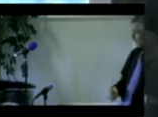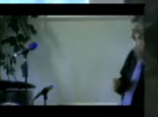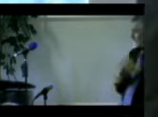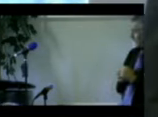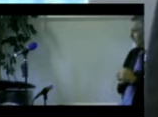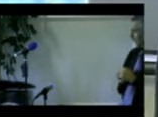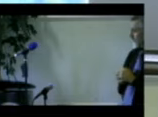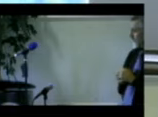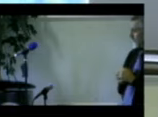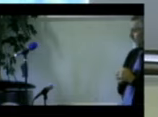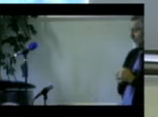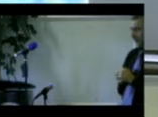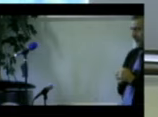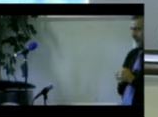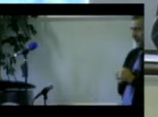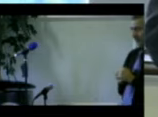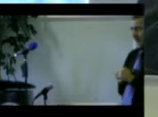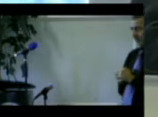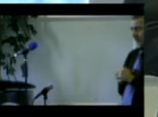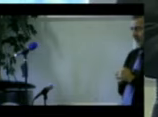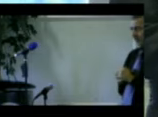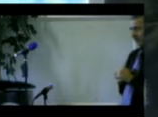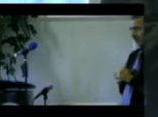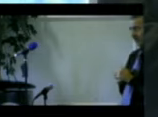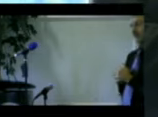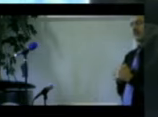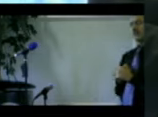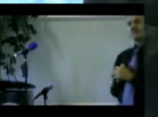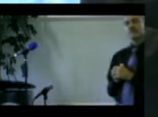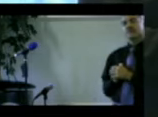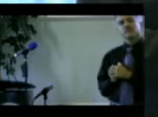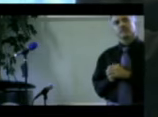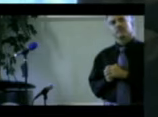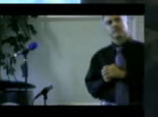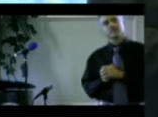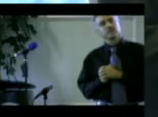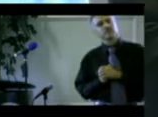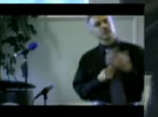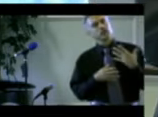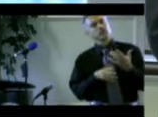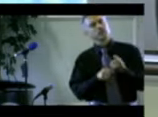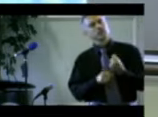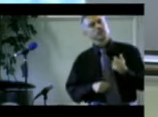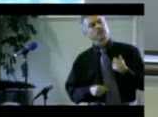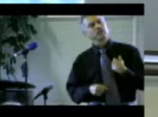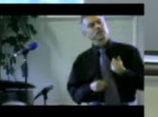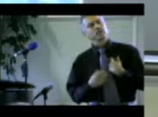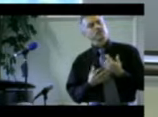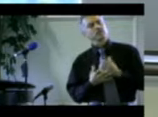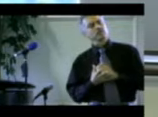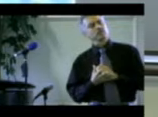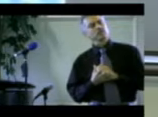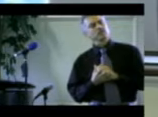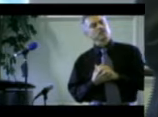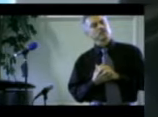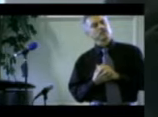The men whom this town admires as master builders to build this home, I'm going to be out of the